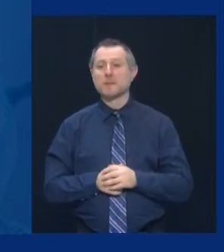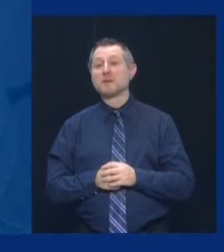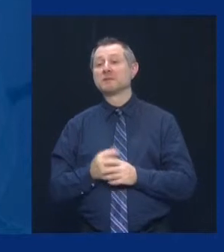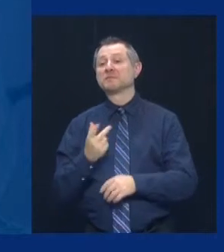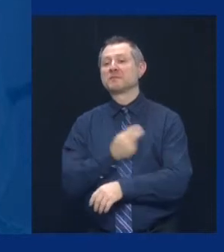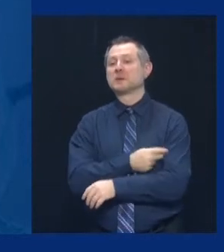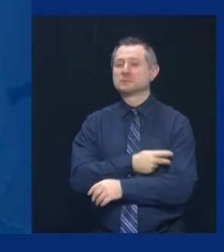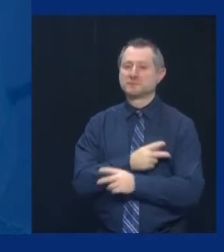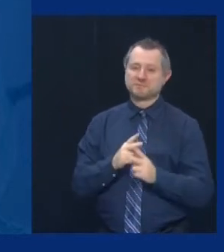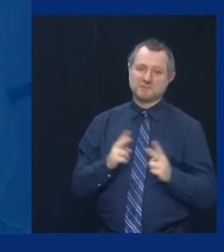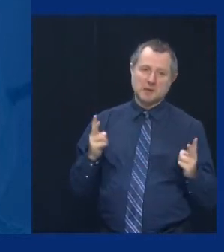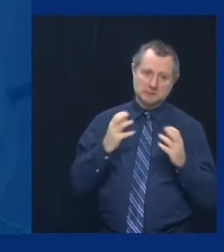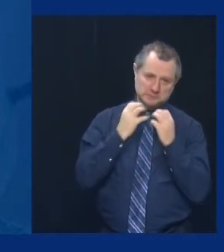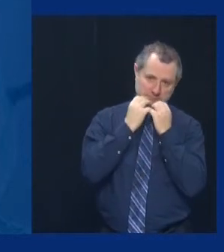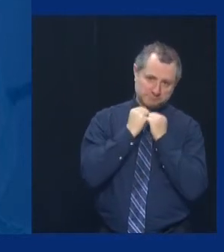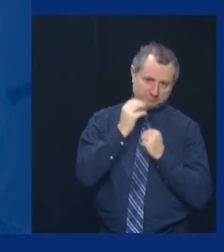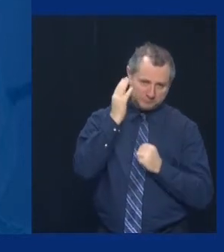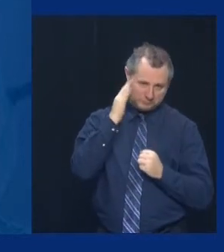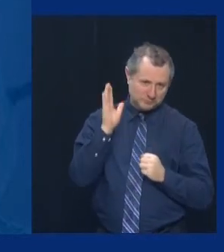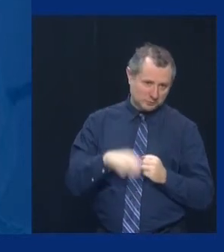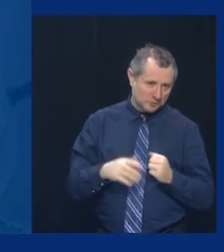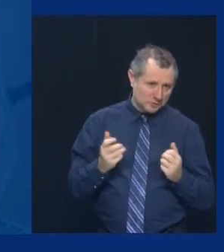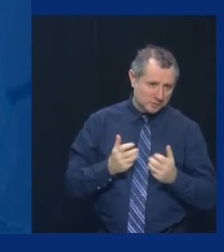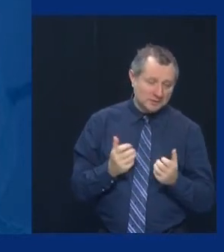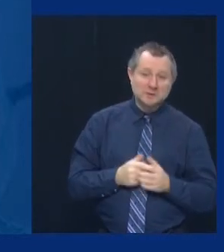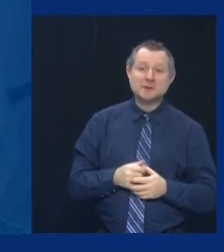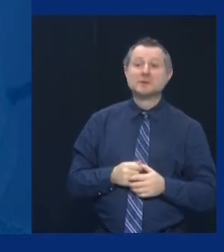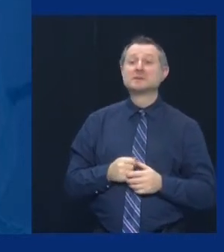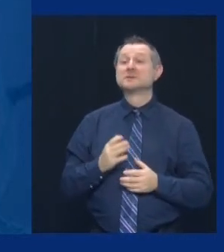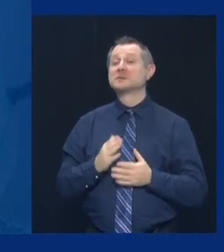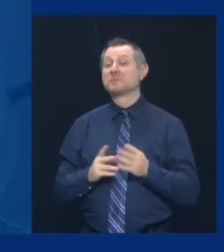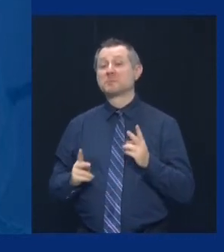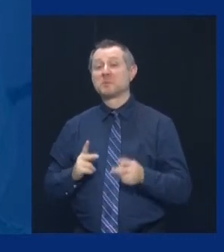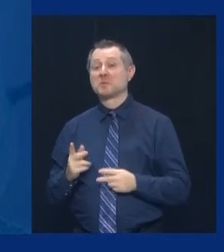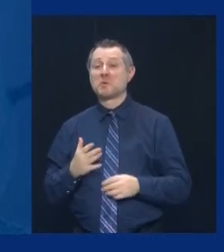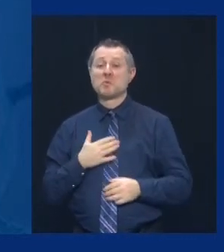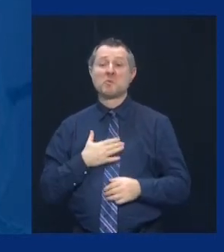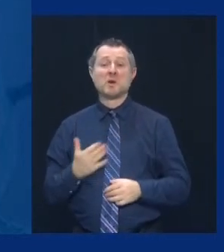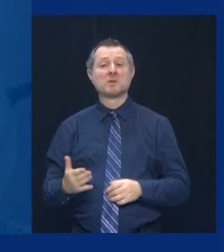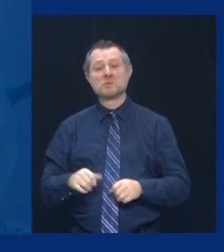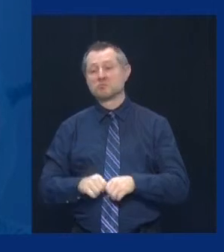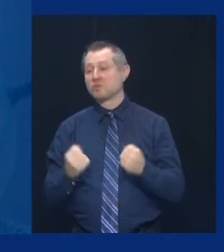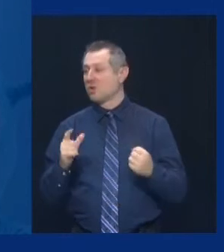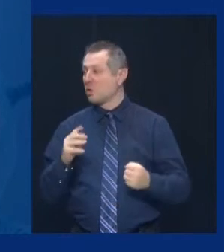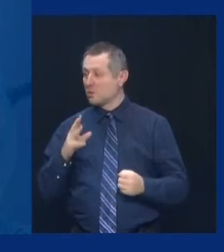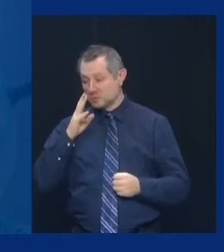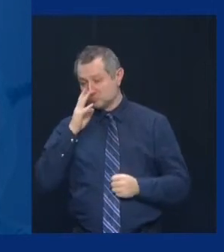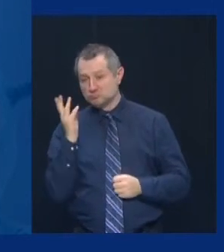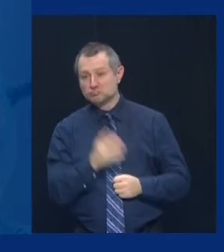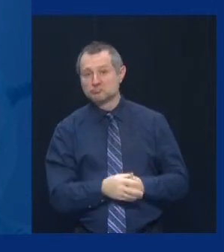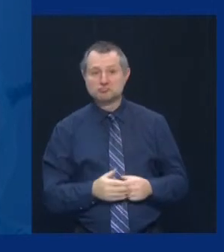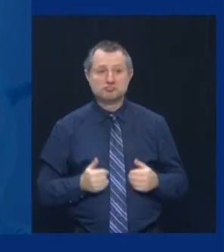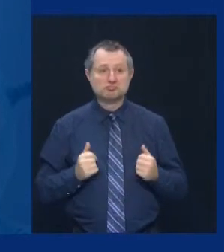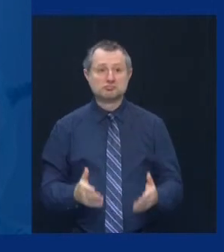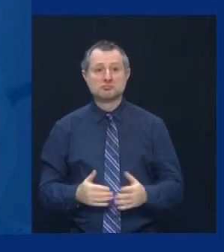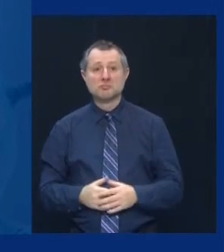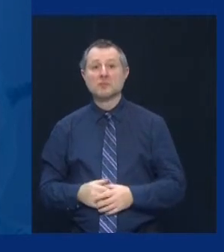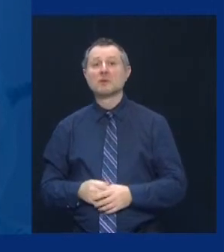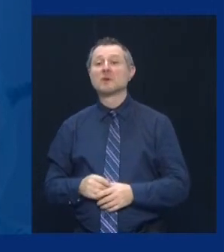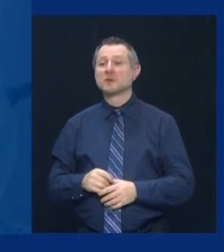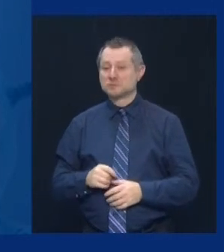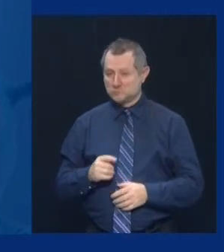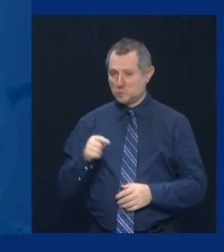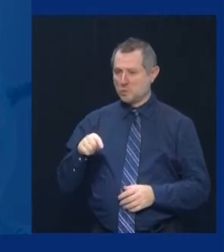are valuable, and there'll be people who break the law. And we're looking at one healthcare provider who may have done